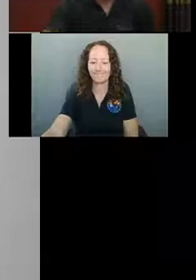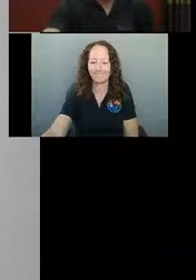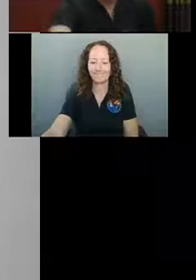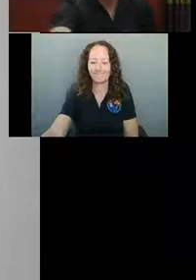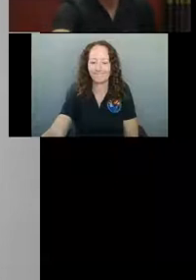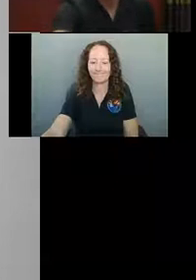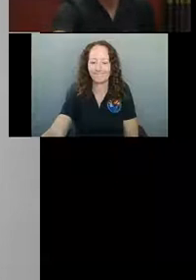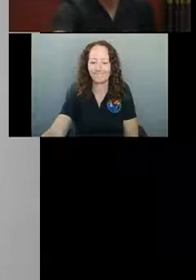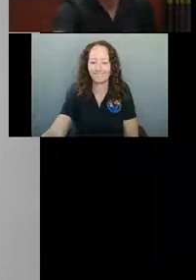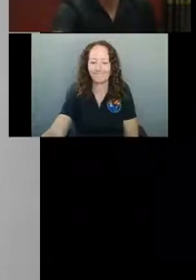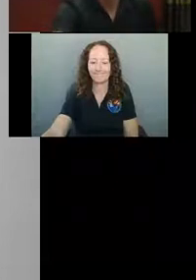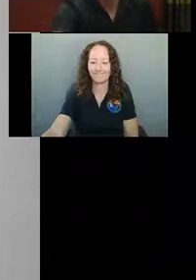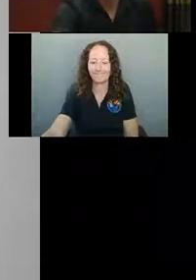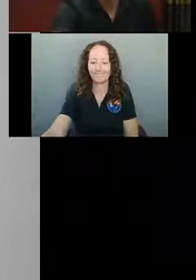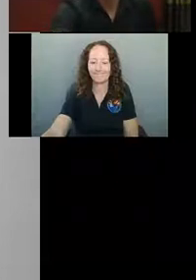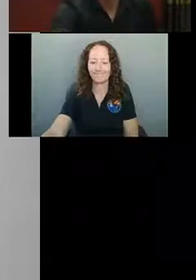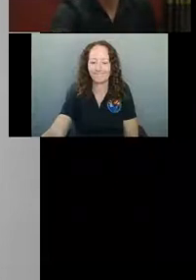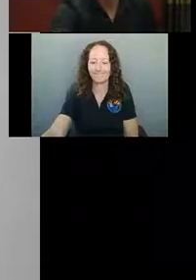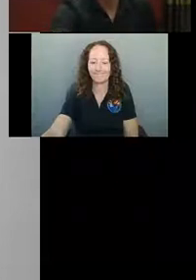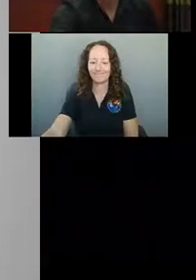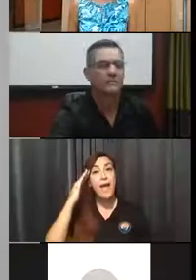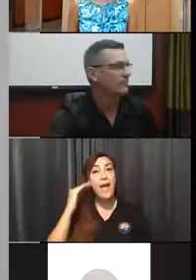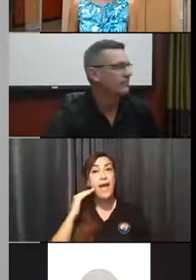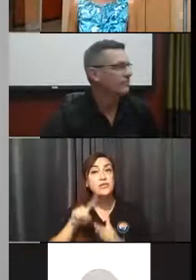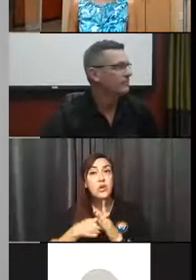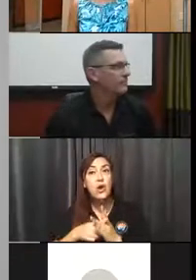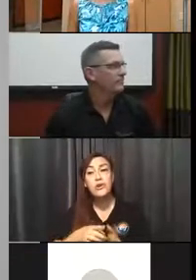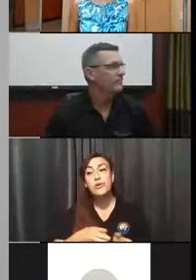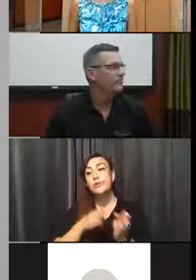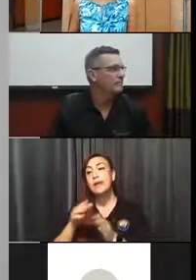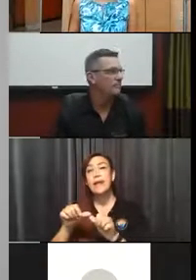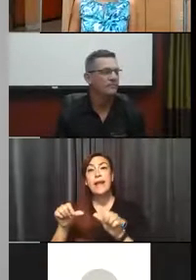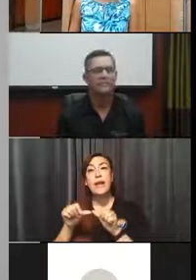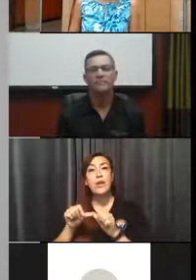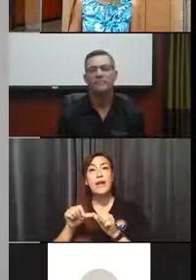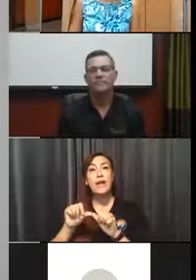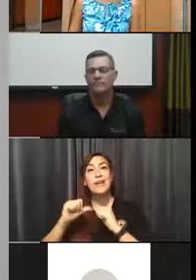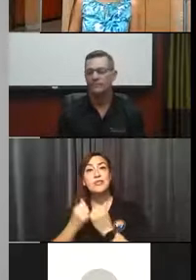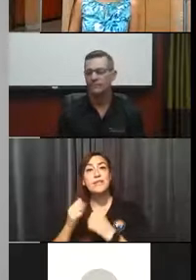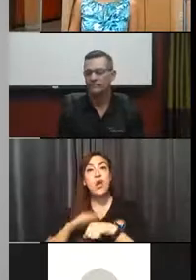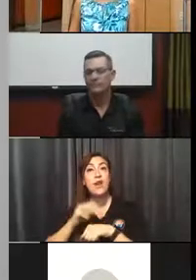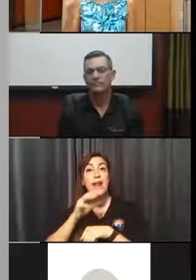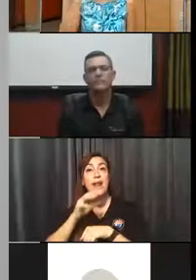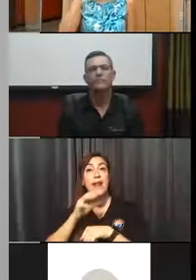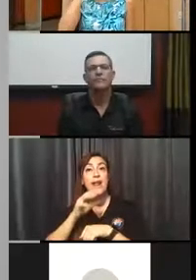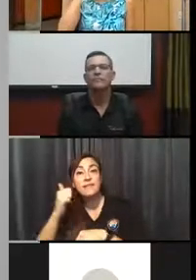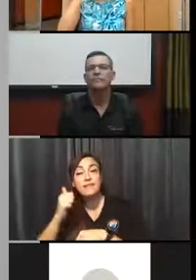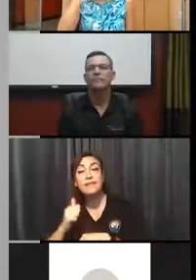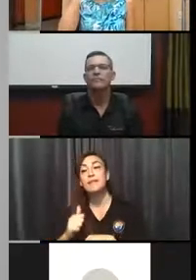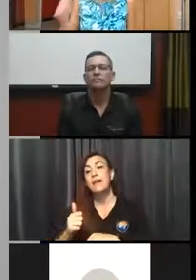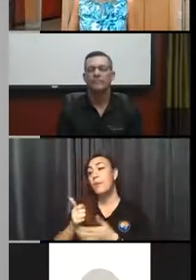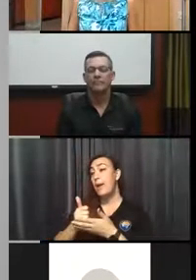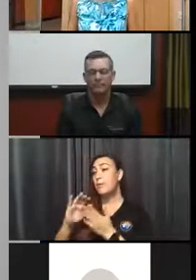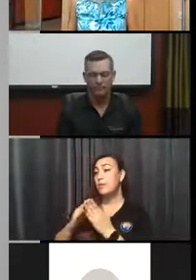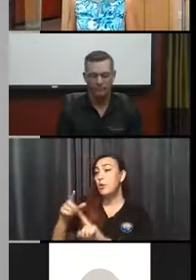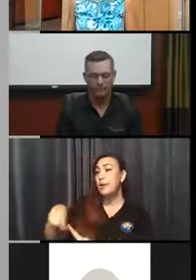we do. We help with Head Start and Area Agency on Aging. And we help in the community with helping